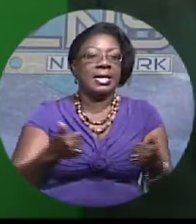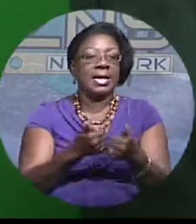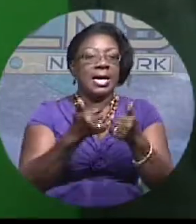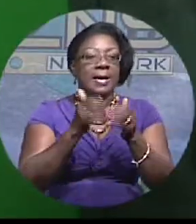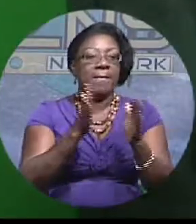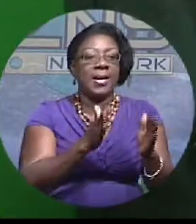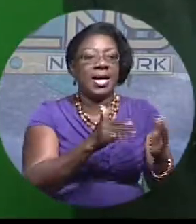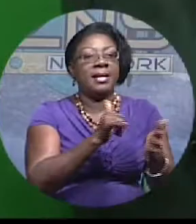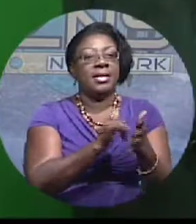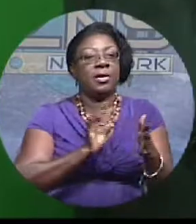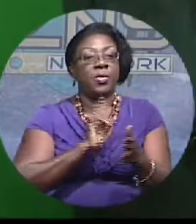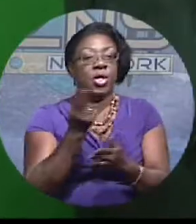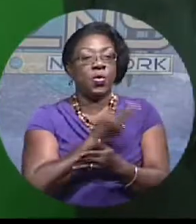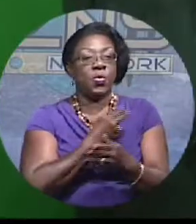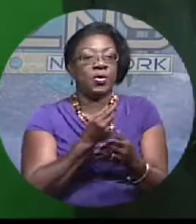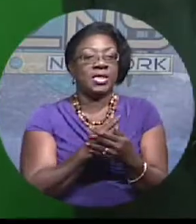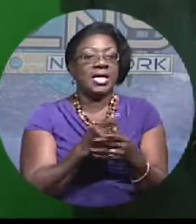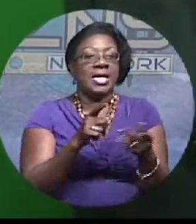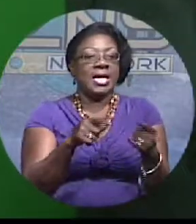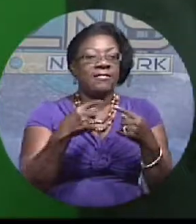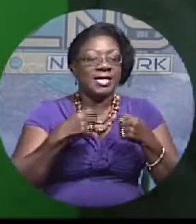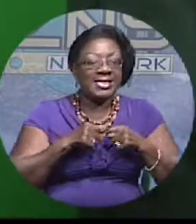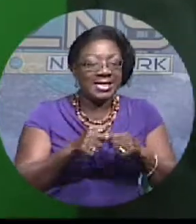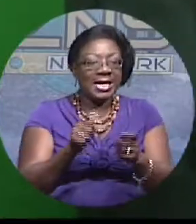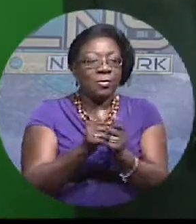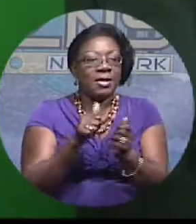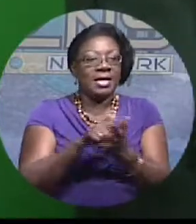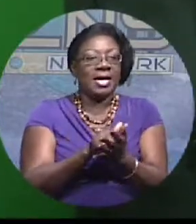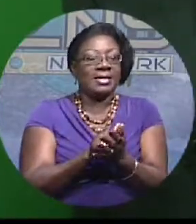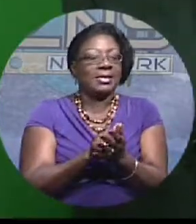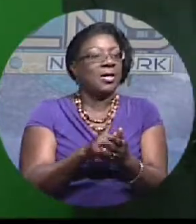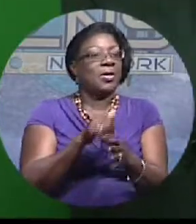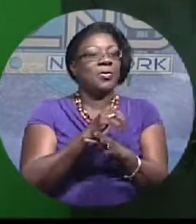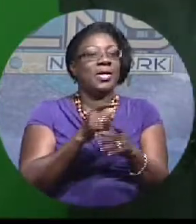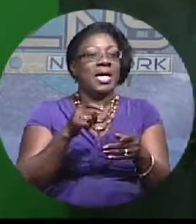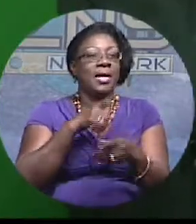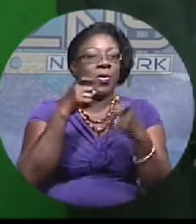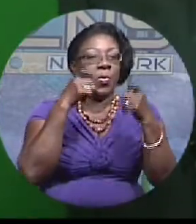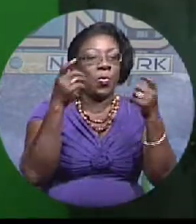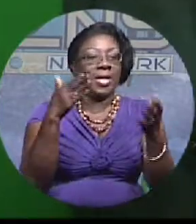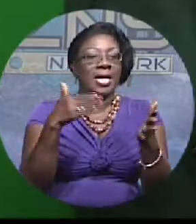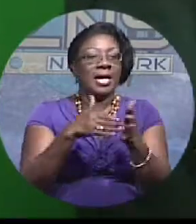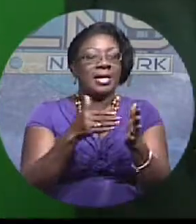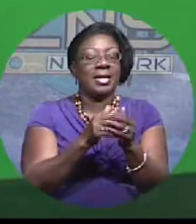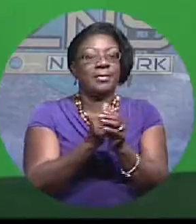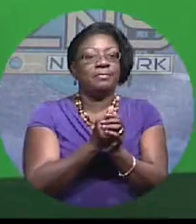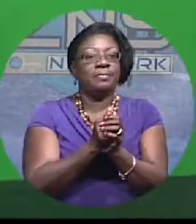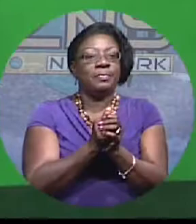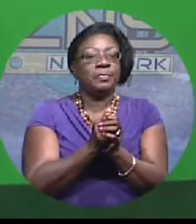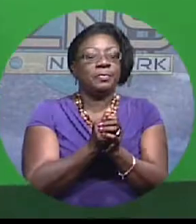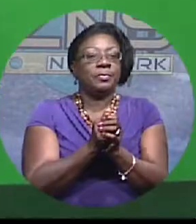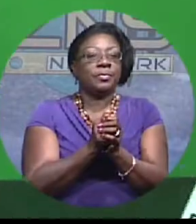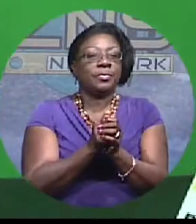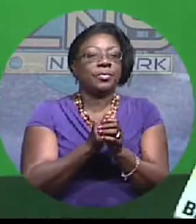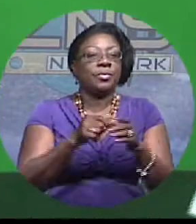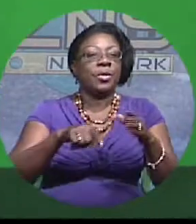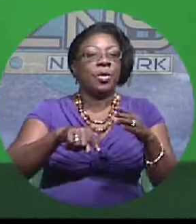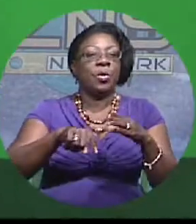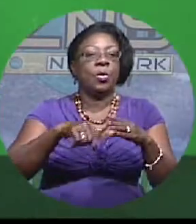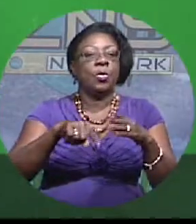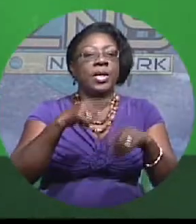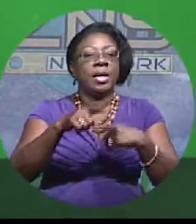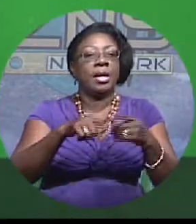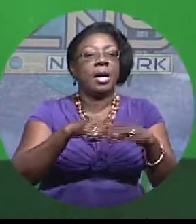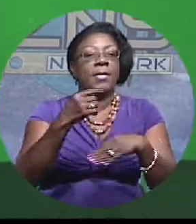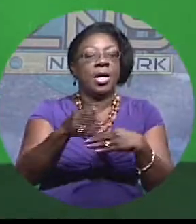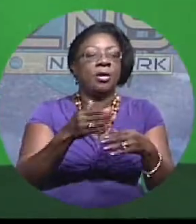plan that we use, if my guys stick with that, I don't see no reason why we shouldn't come back to regain what is ours. We come out to be aggressive.